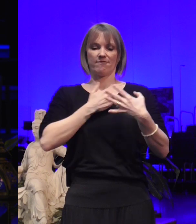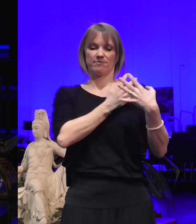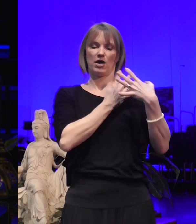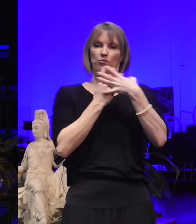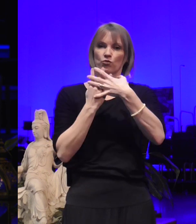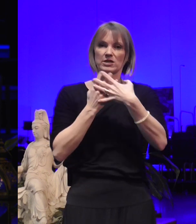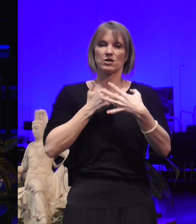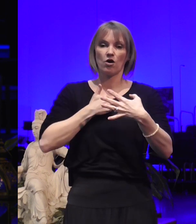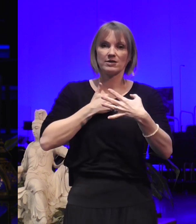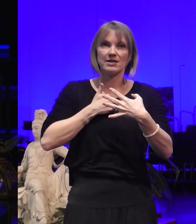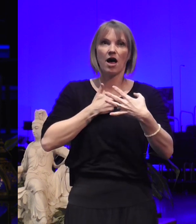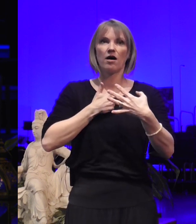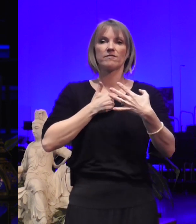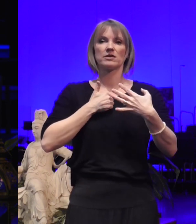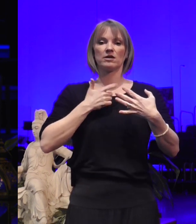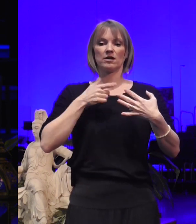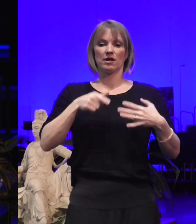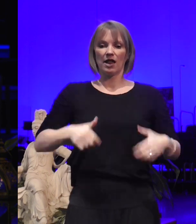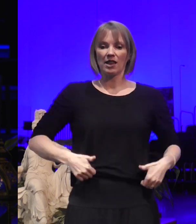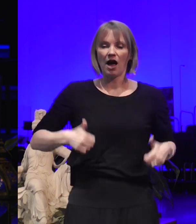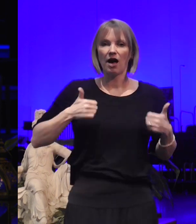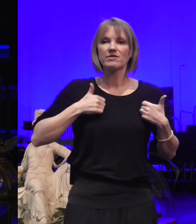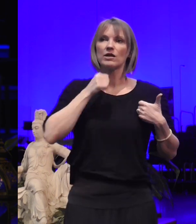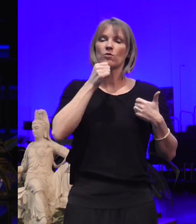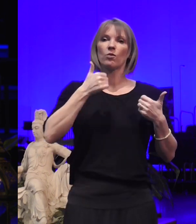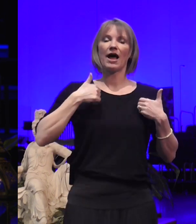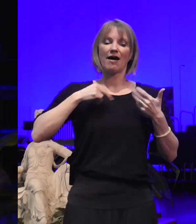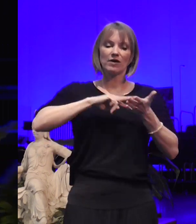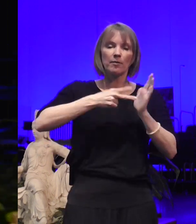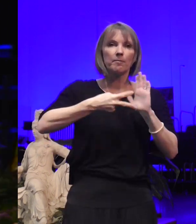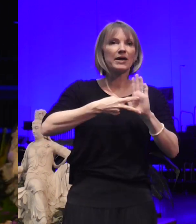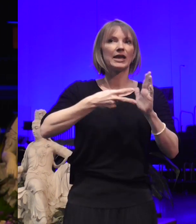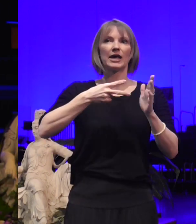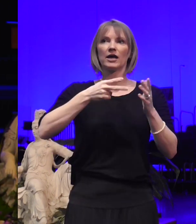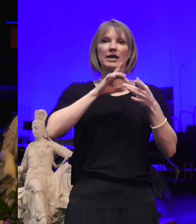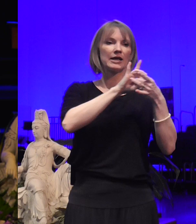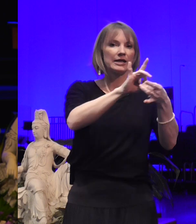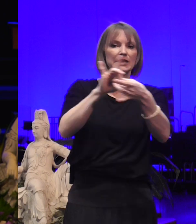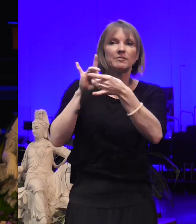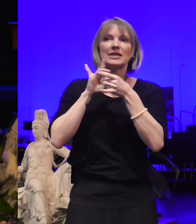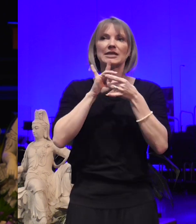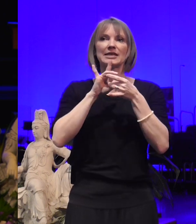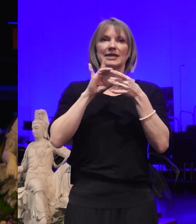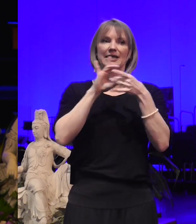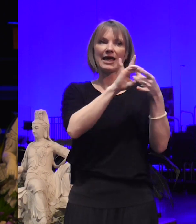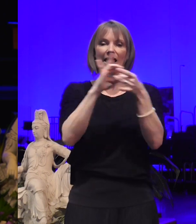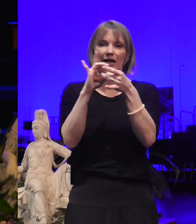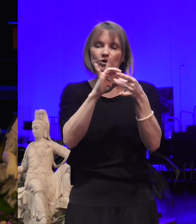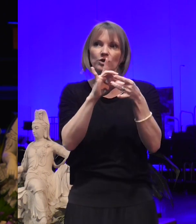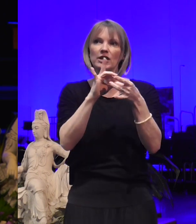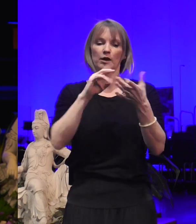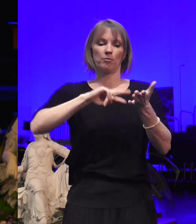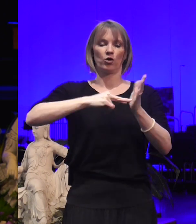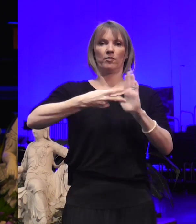imprison ourselves in lives that lack meaning, intimacy, connection, and purpose.